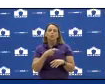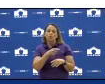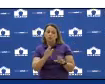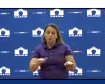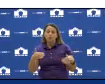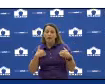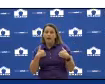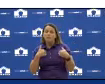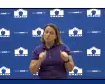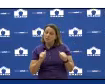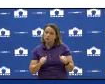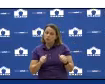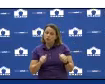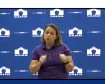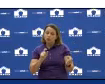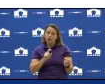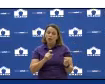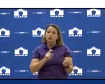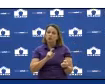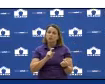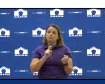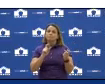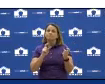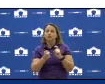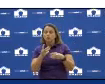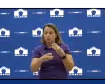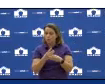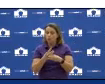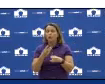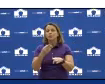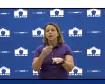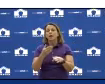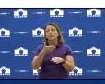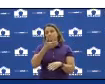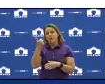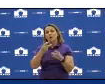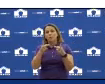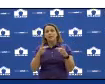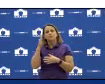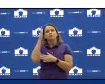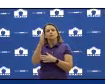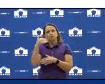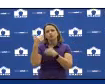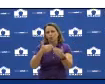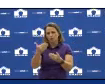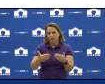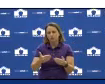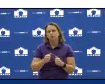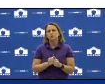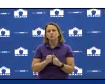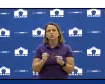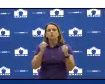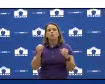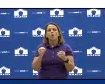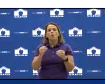potential to shape the world and leave it a better place for the future generation. So proud